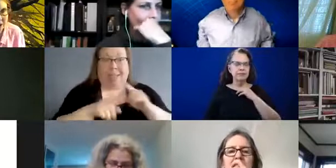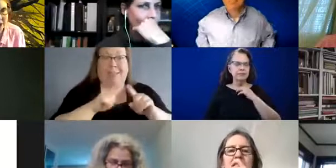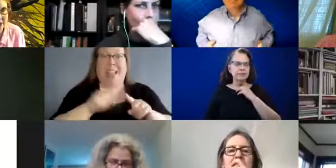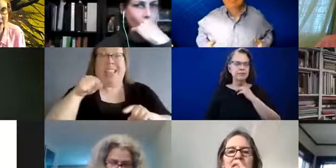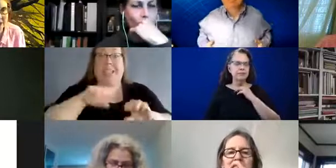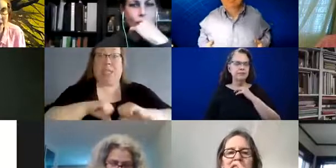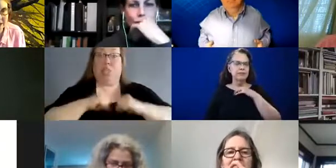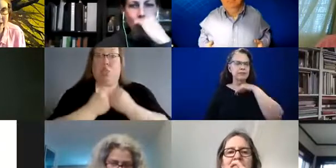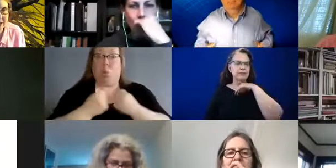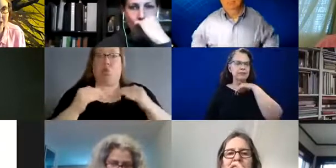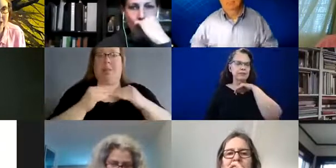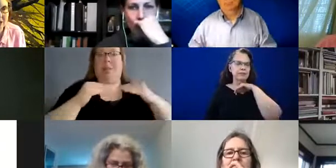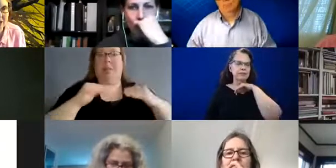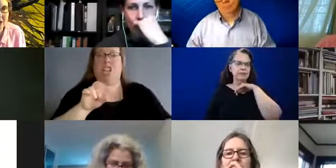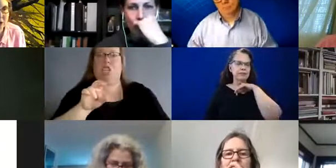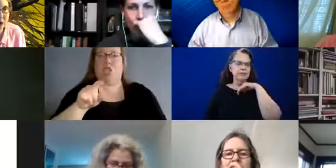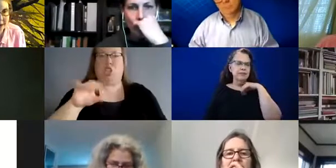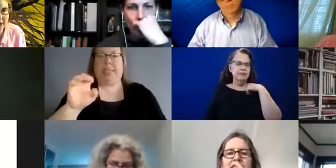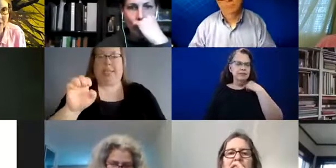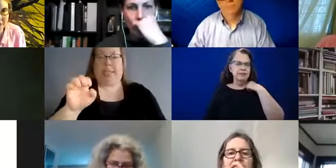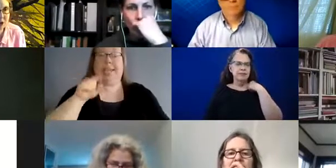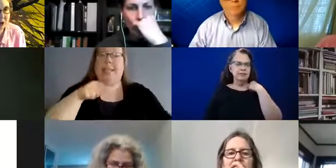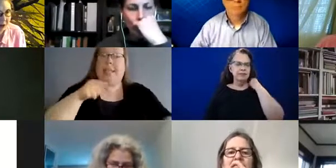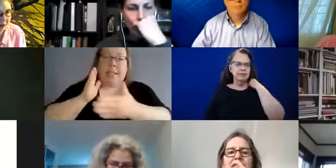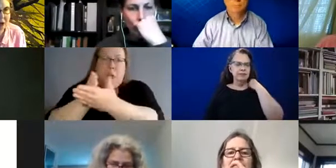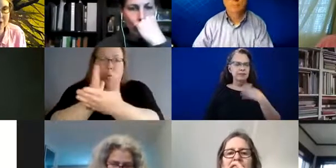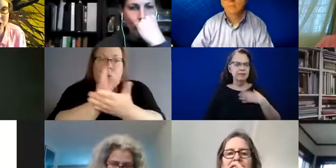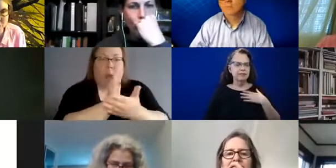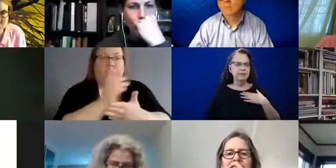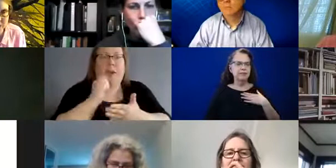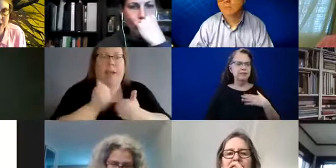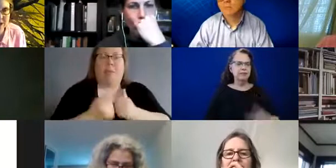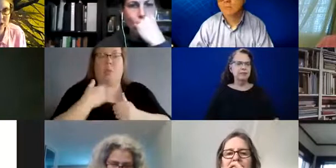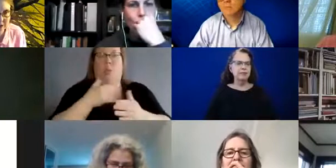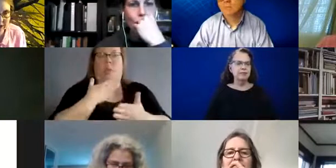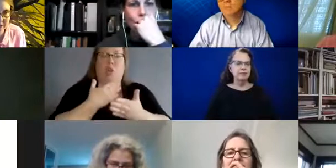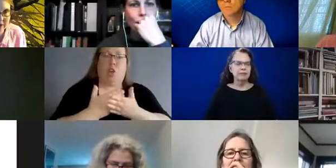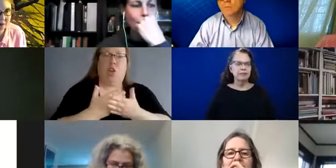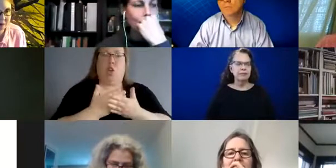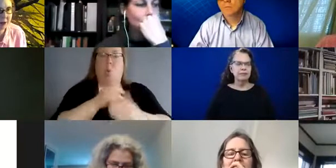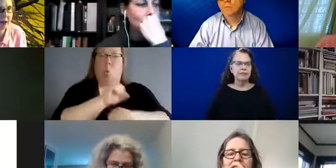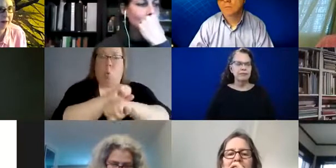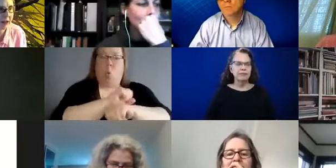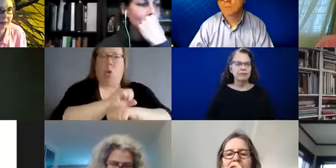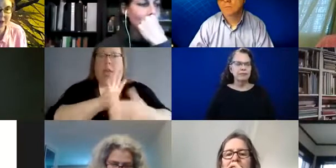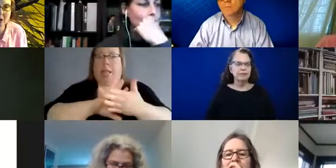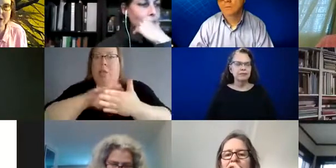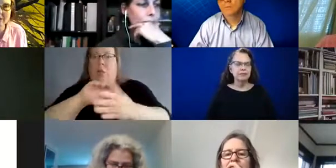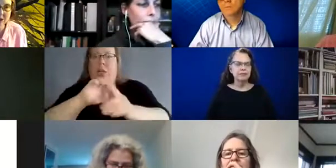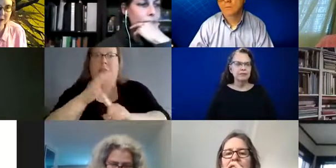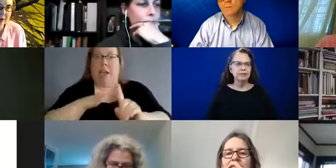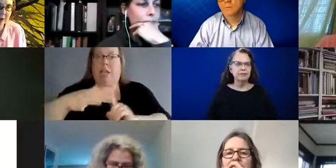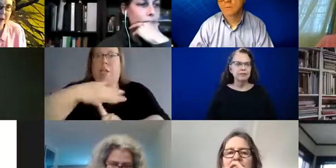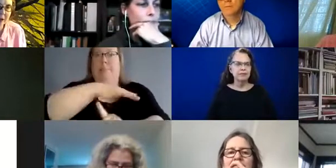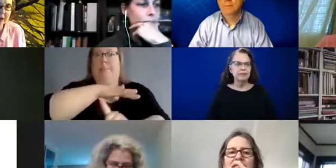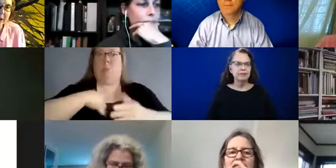justice. This is a right that everyone should have to have a good workplace, a good learning environment, to have access to all the